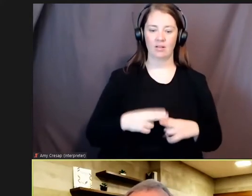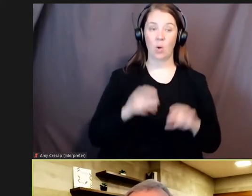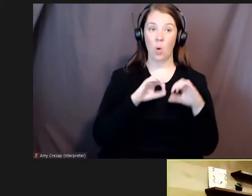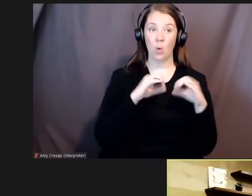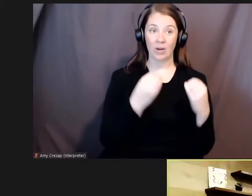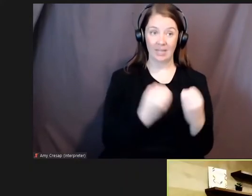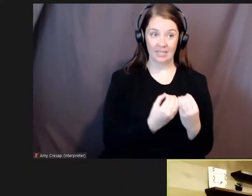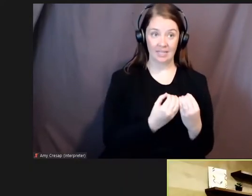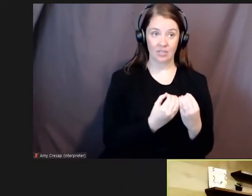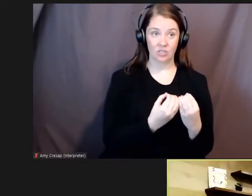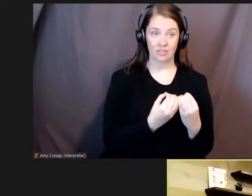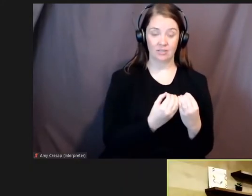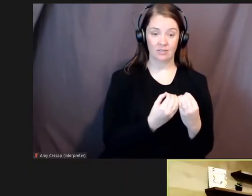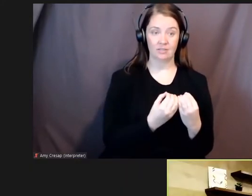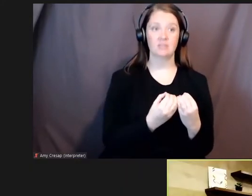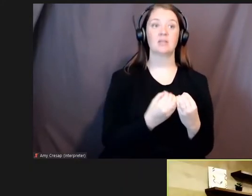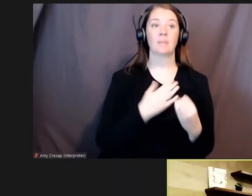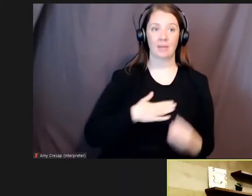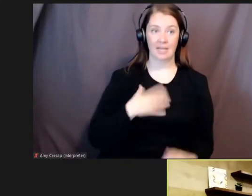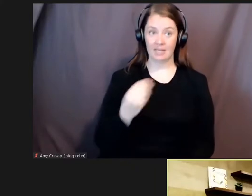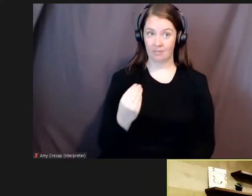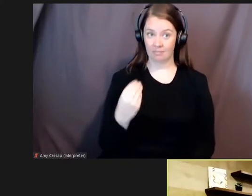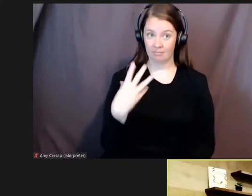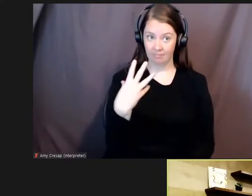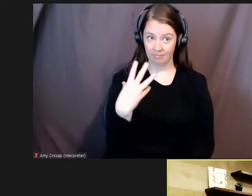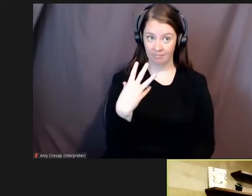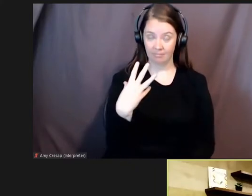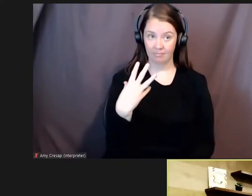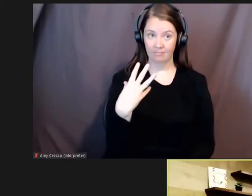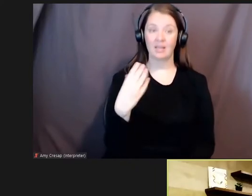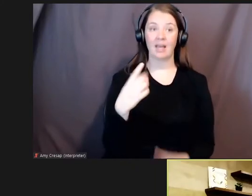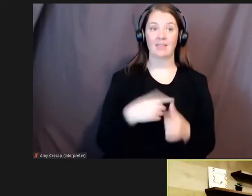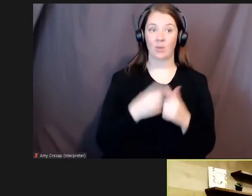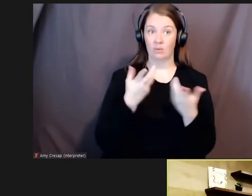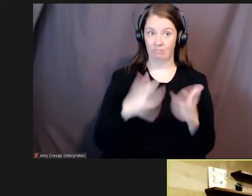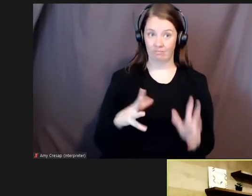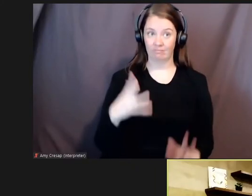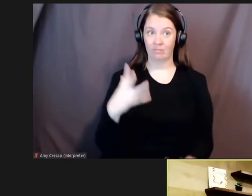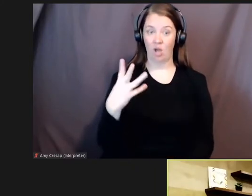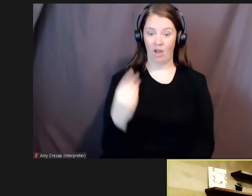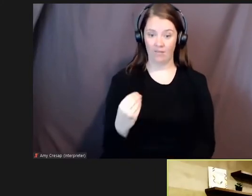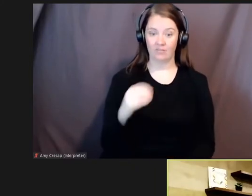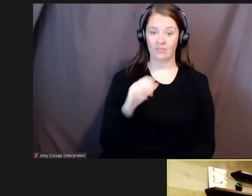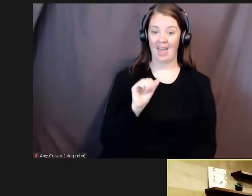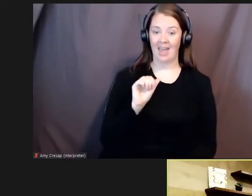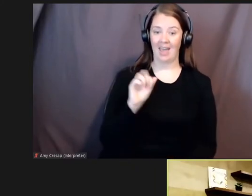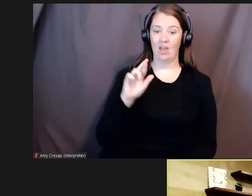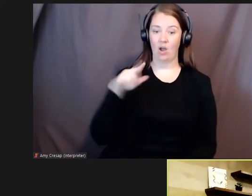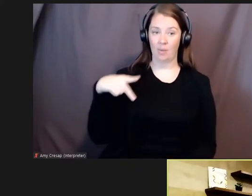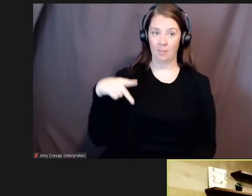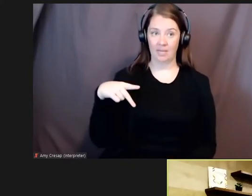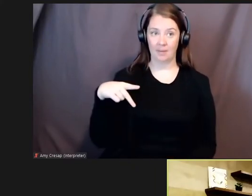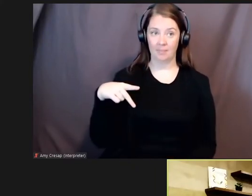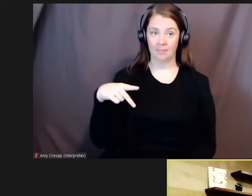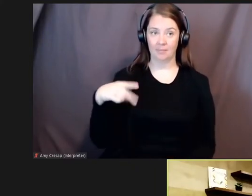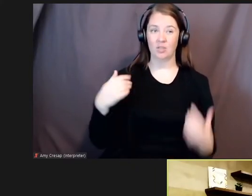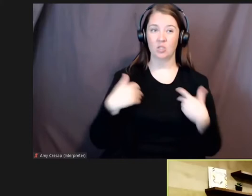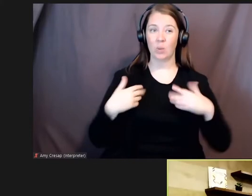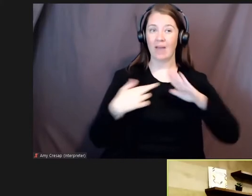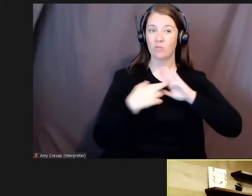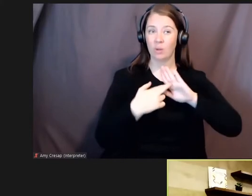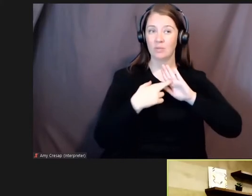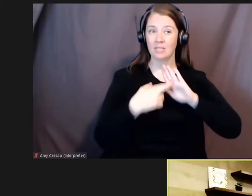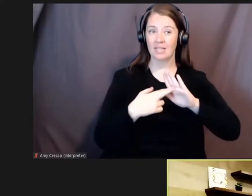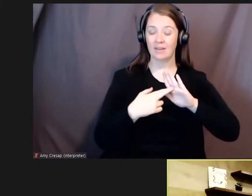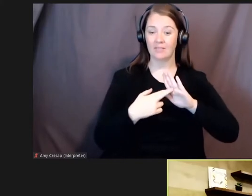again, toggle on. If you're not active, toggle off. So AARP, do we have a representative